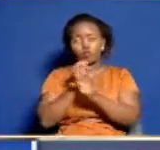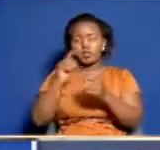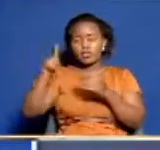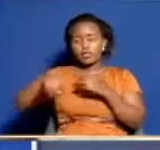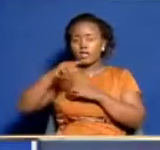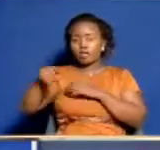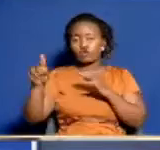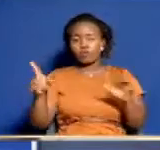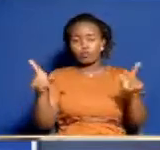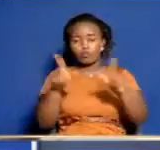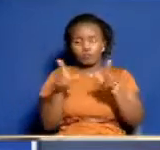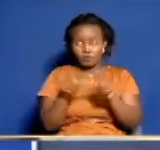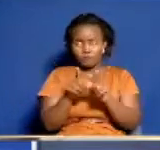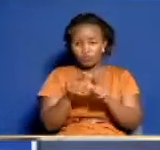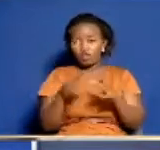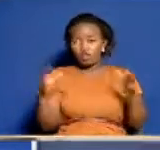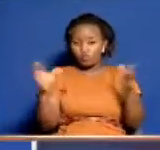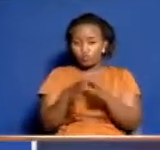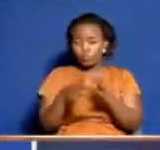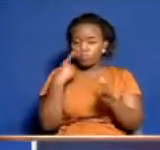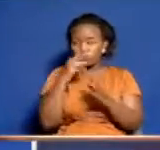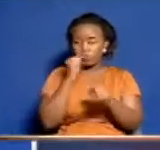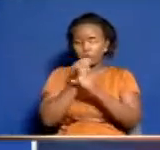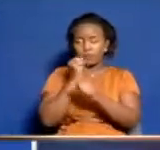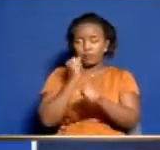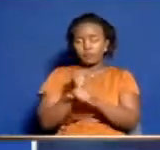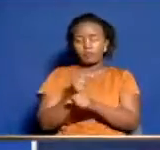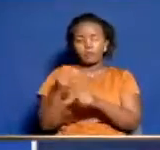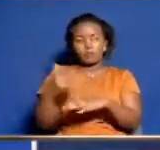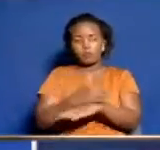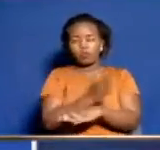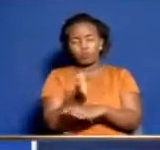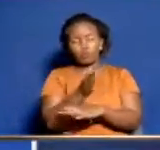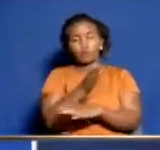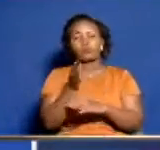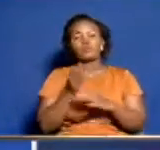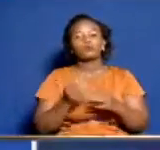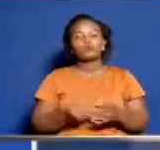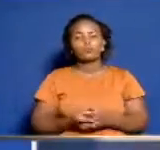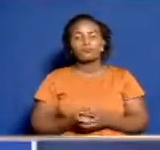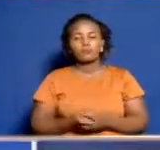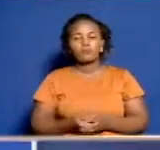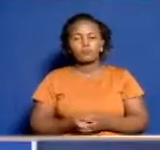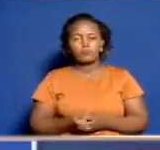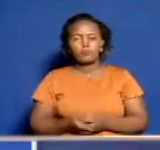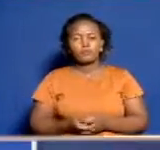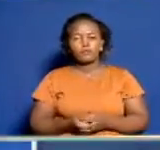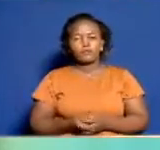to unscrupulous operators. Ben Chumba, reporting for Channel 1 News.